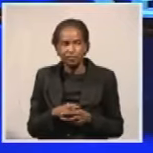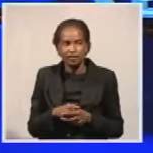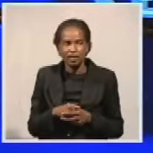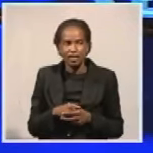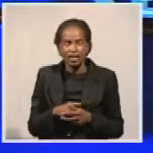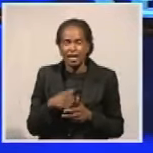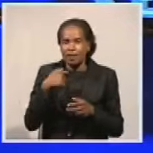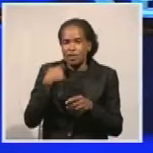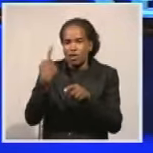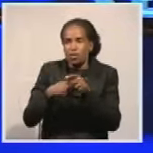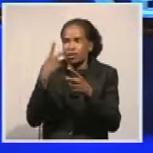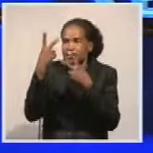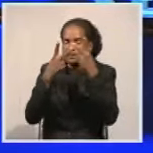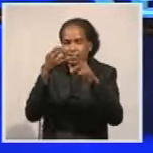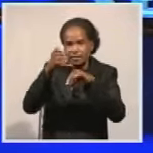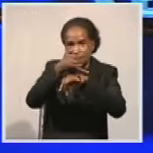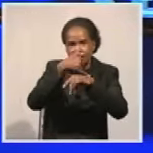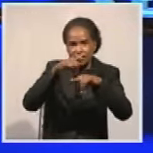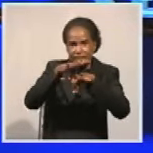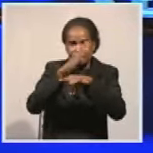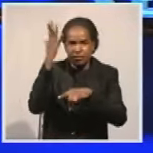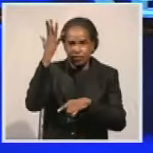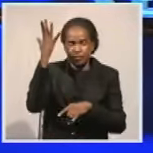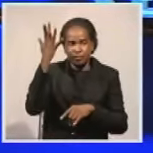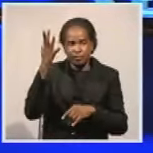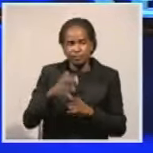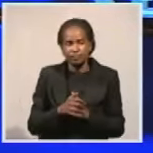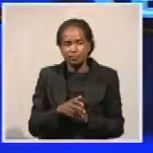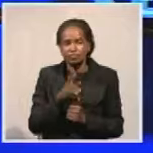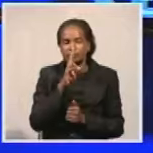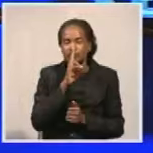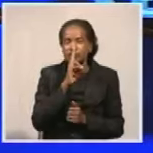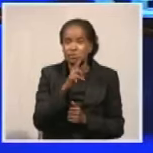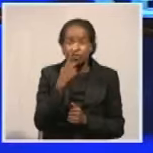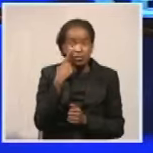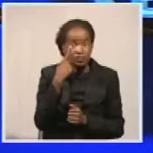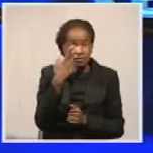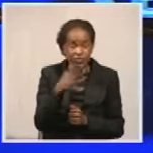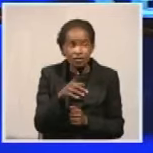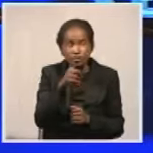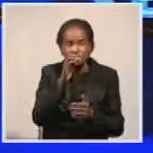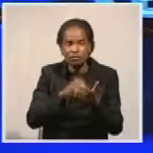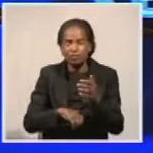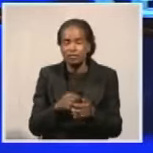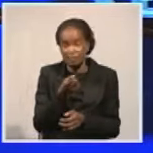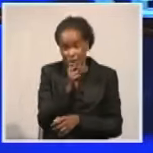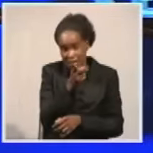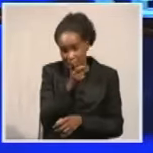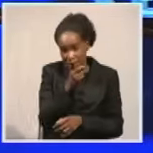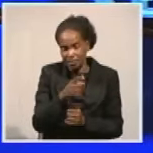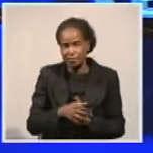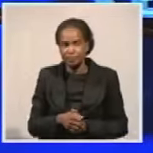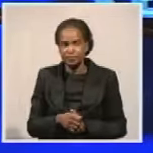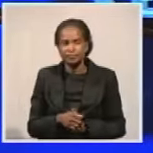used to visit these places and address them. Mm-hmm. And tell them, we are seeing what we are doing and be careful.